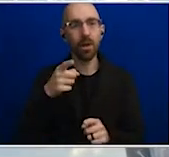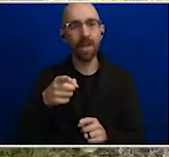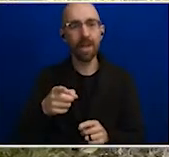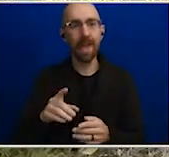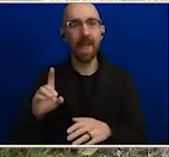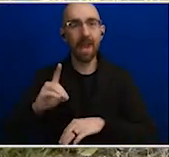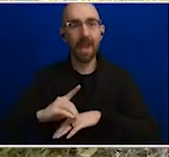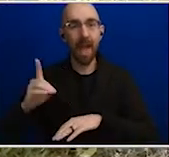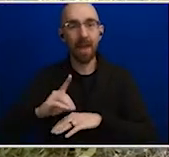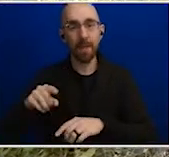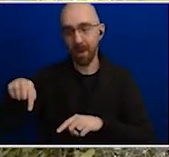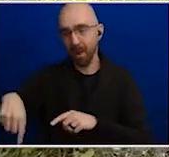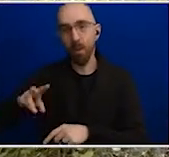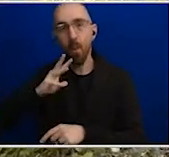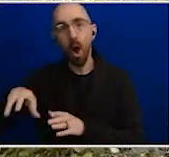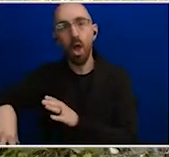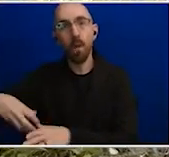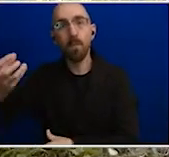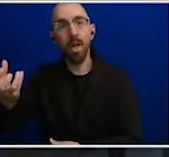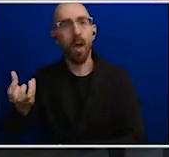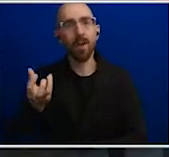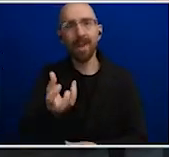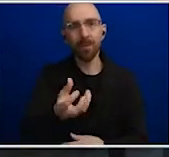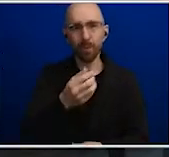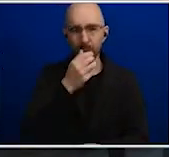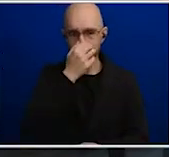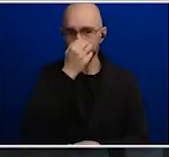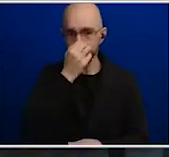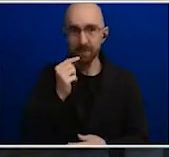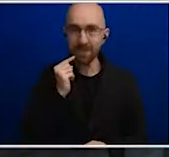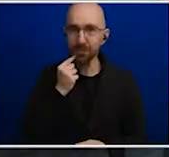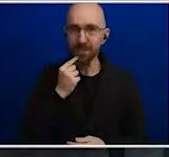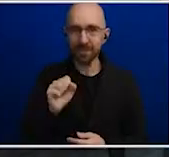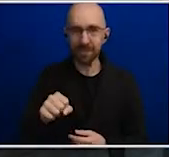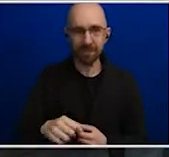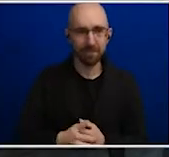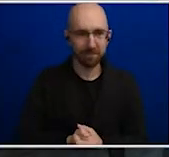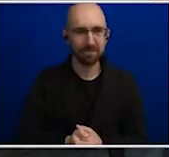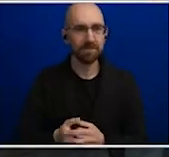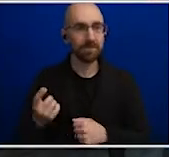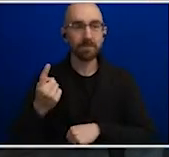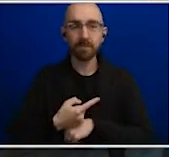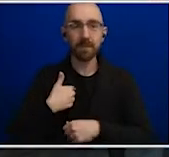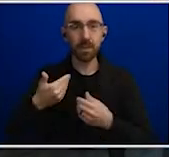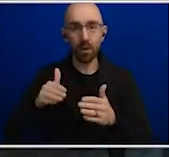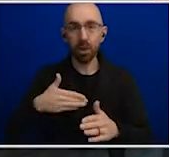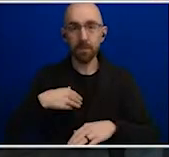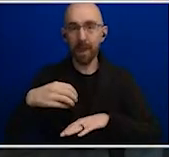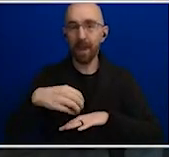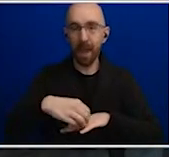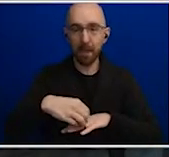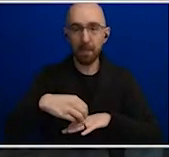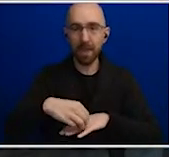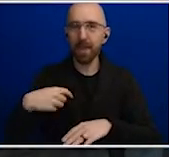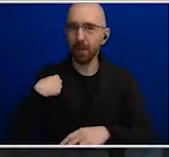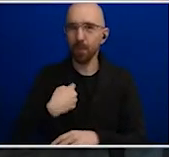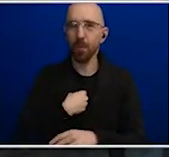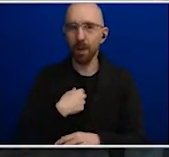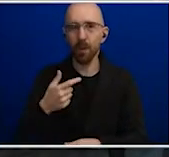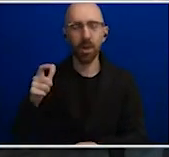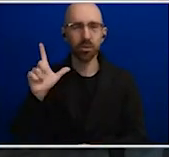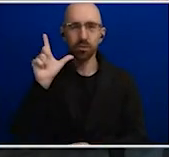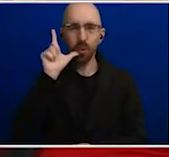ocean and gave it to her. No, really. one day I had lost my real diamond as we were snorkeling, and I kind of was